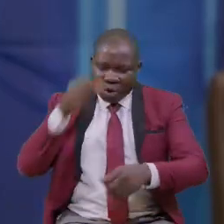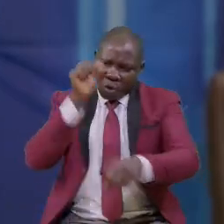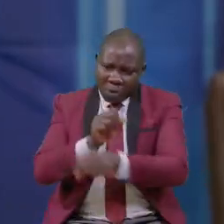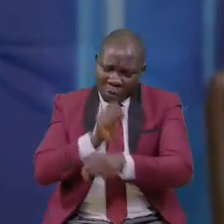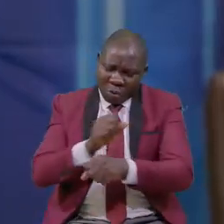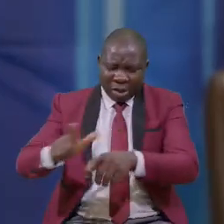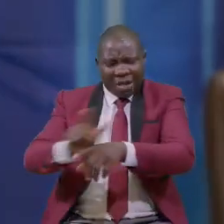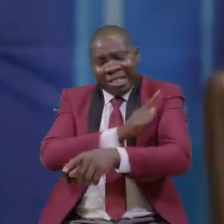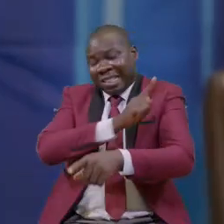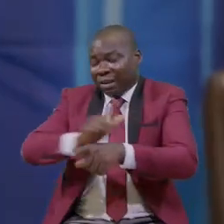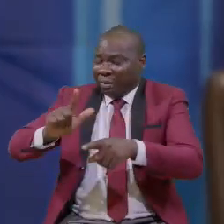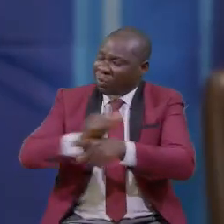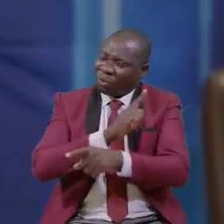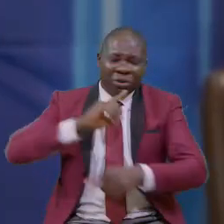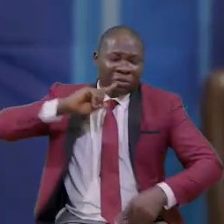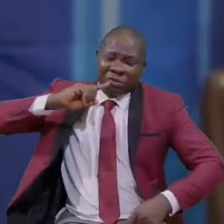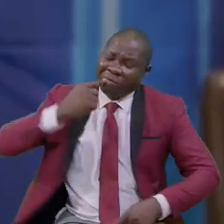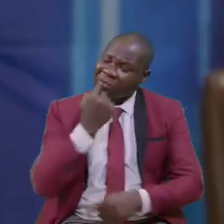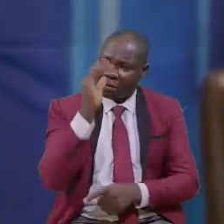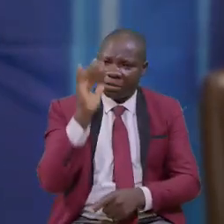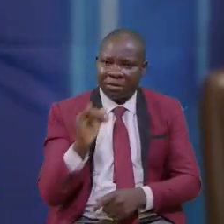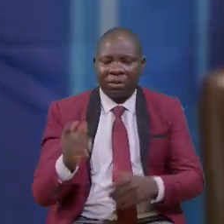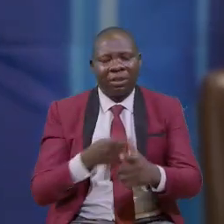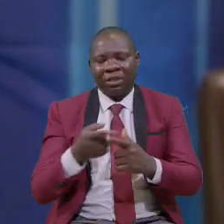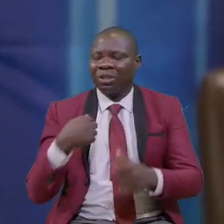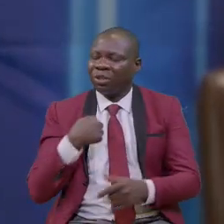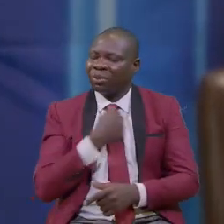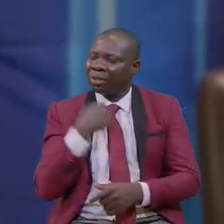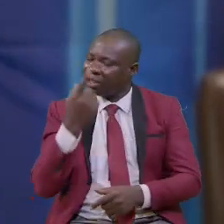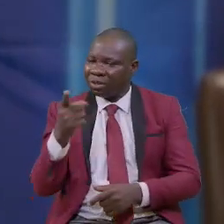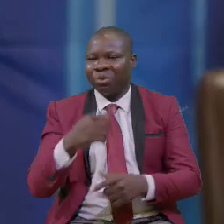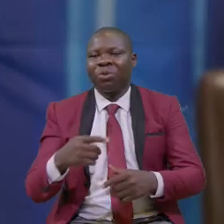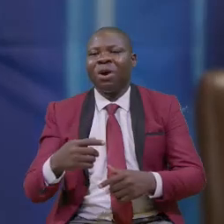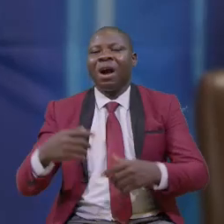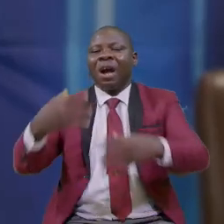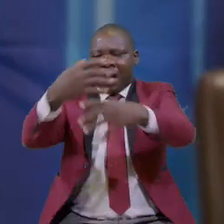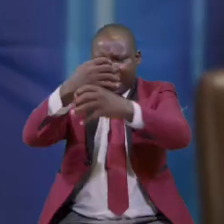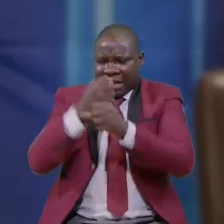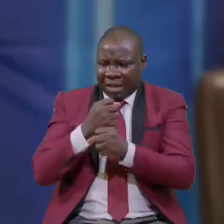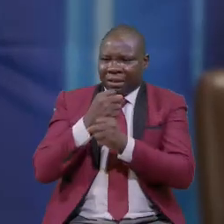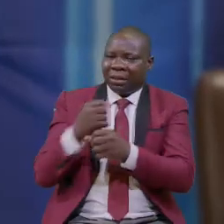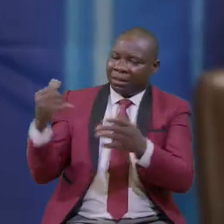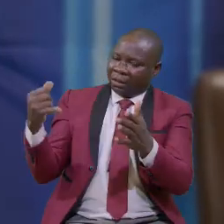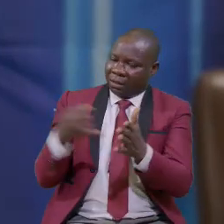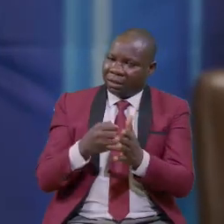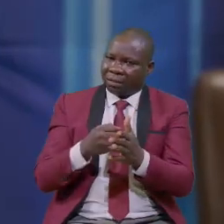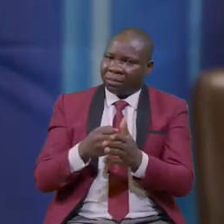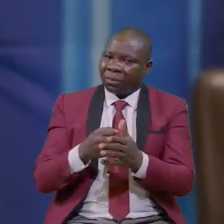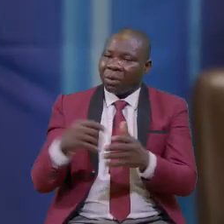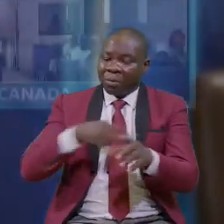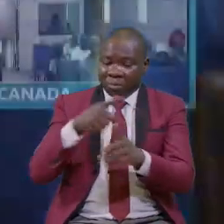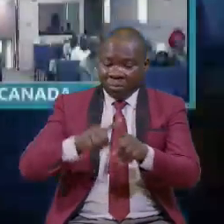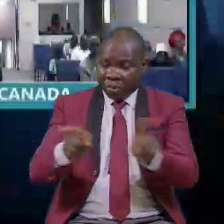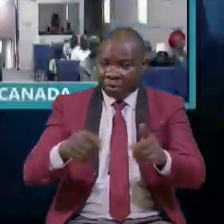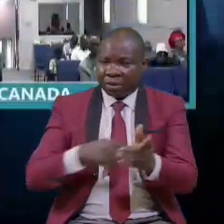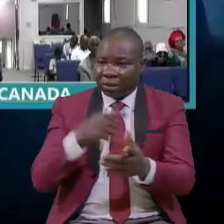and now we say, okay, you attain this. But this one, you can never attain this one. You can try,